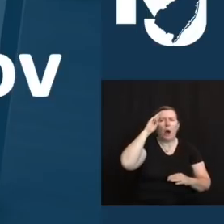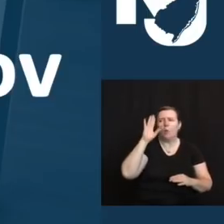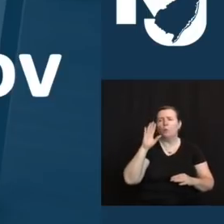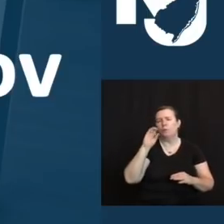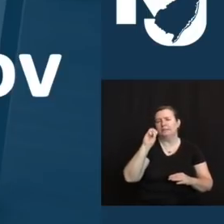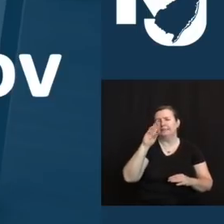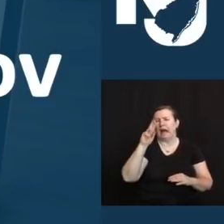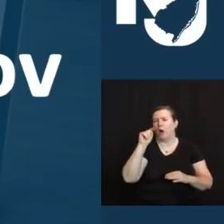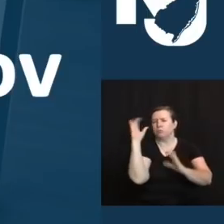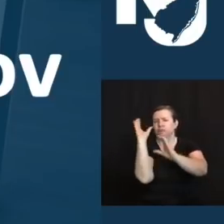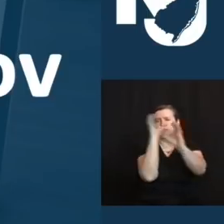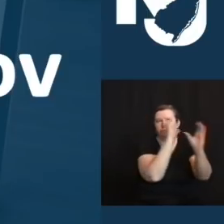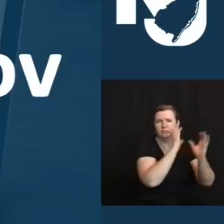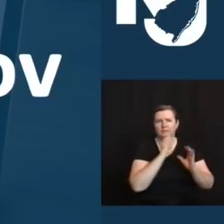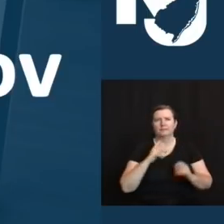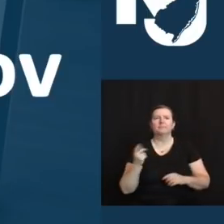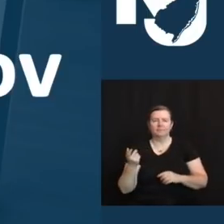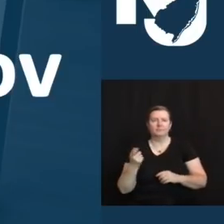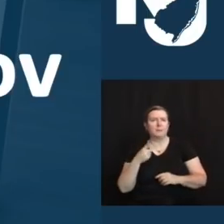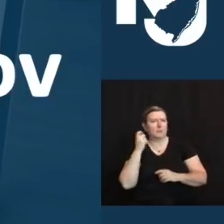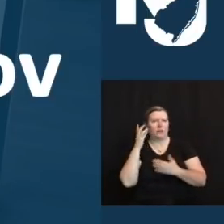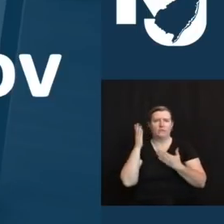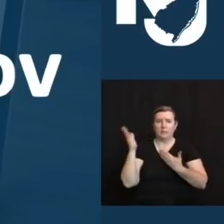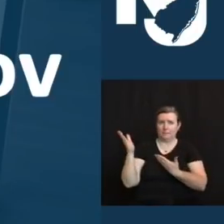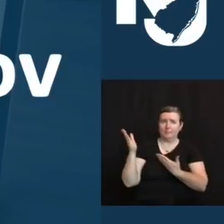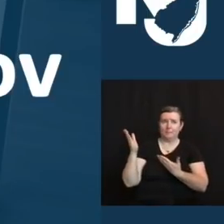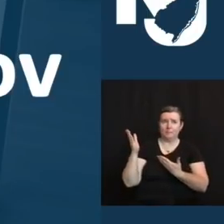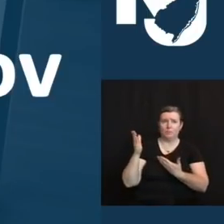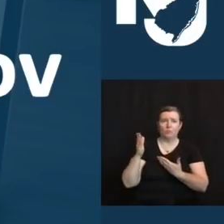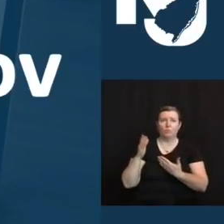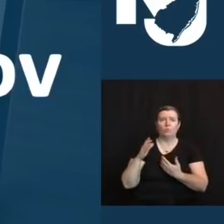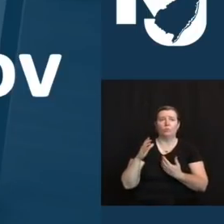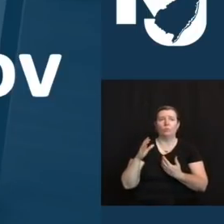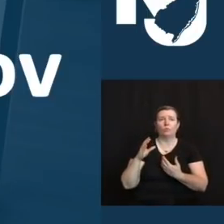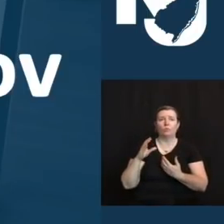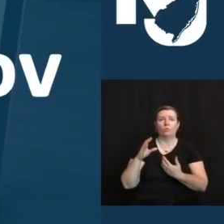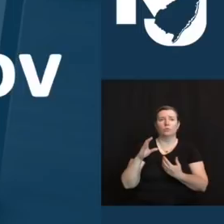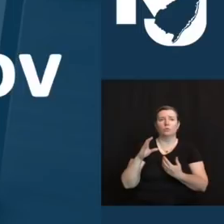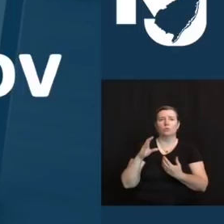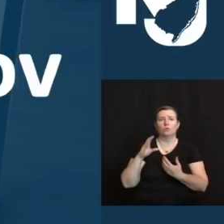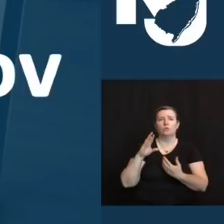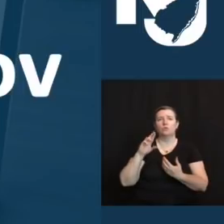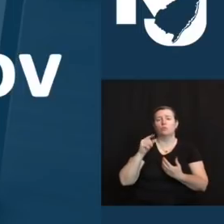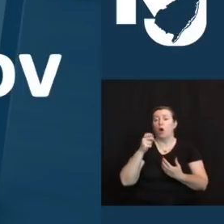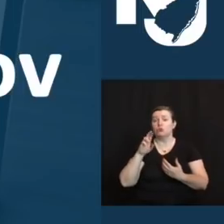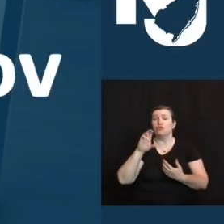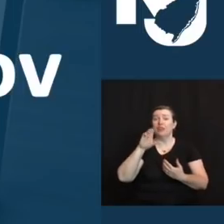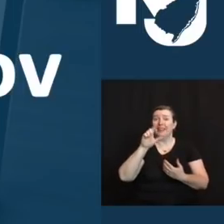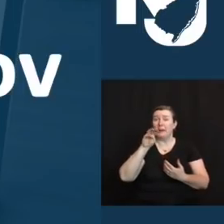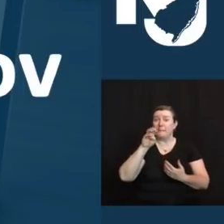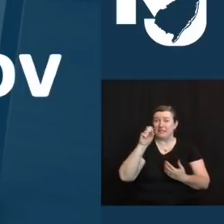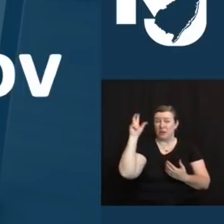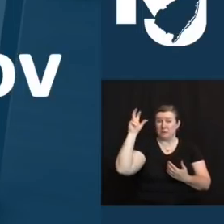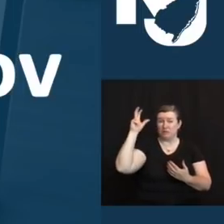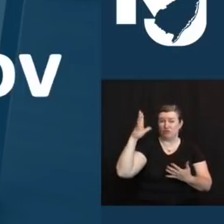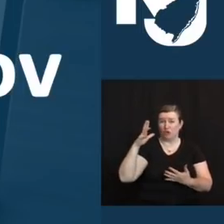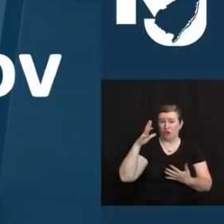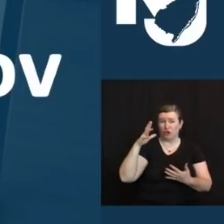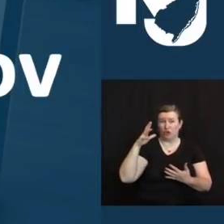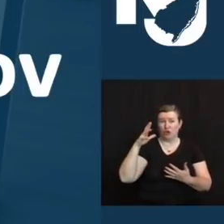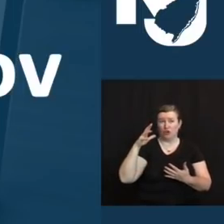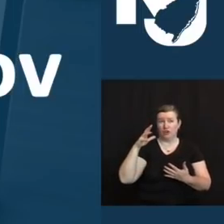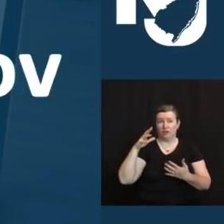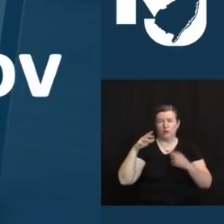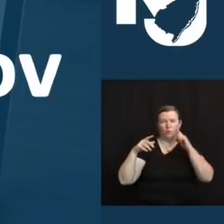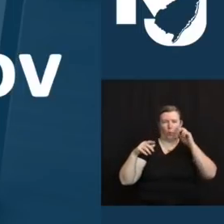you Yankees and Mets fans, there is some symmetry and peace, even though he managed for the evil empire up north.